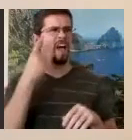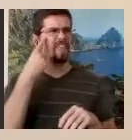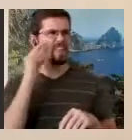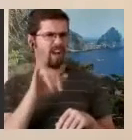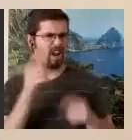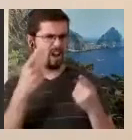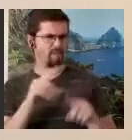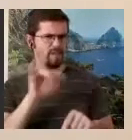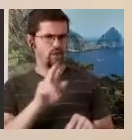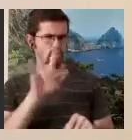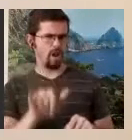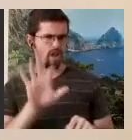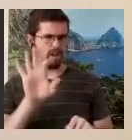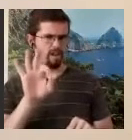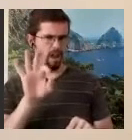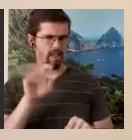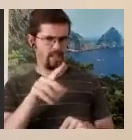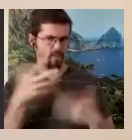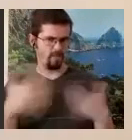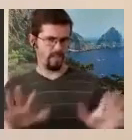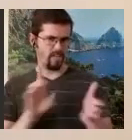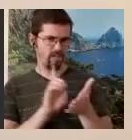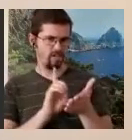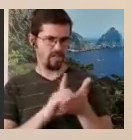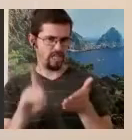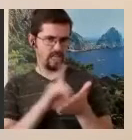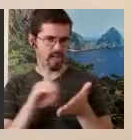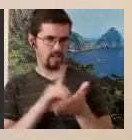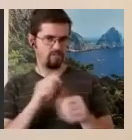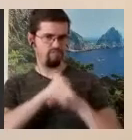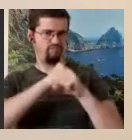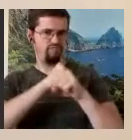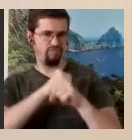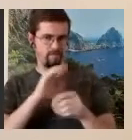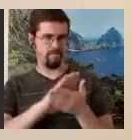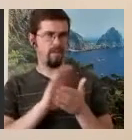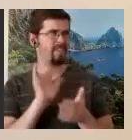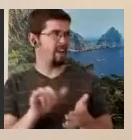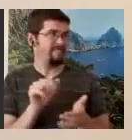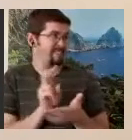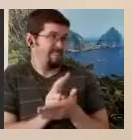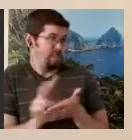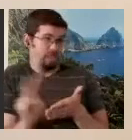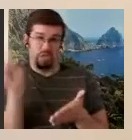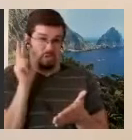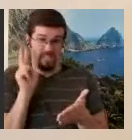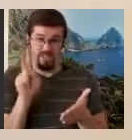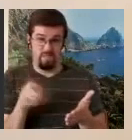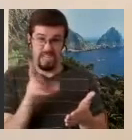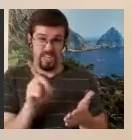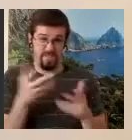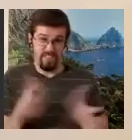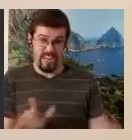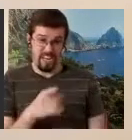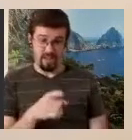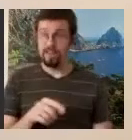your dissertation? Yes. That's just a couple weeks ago. In fact, Dr.